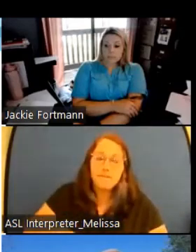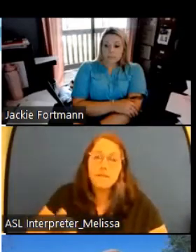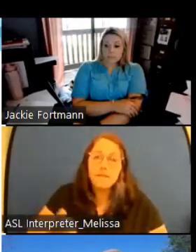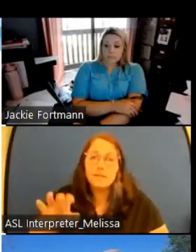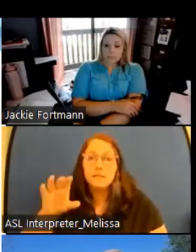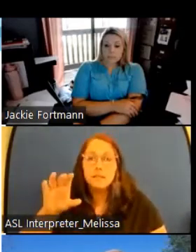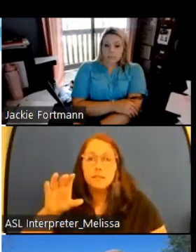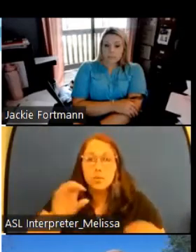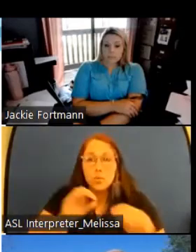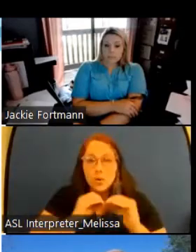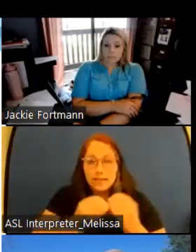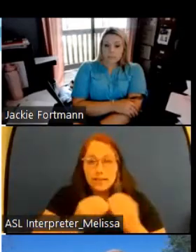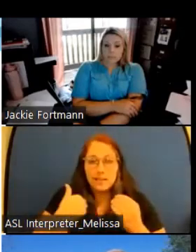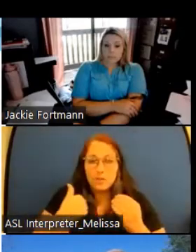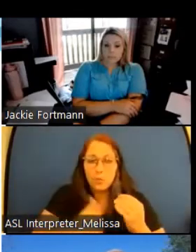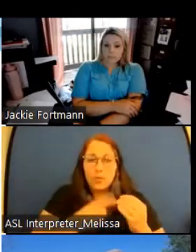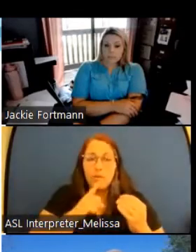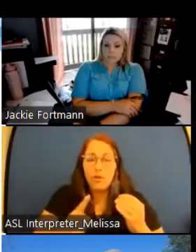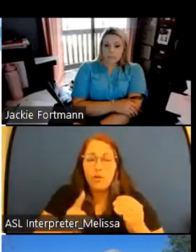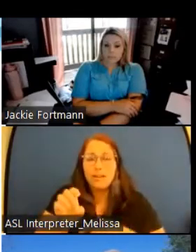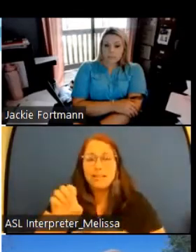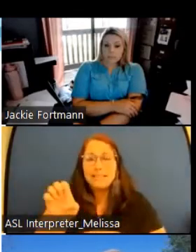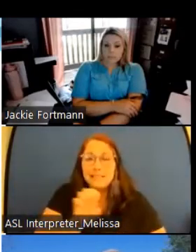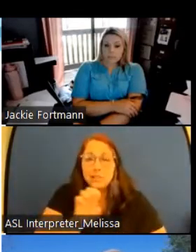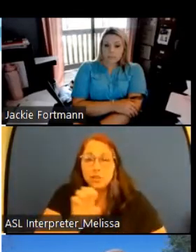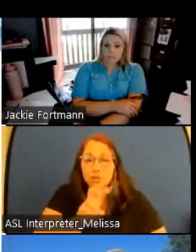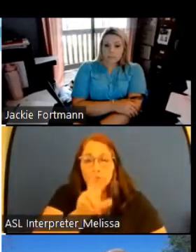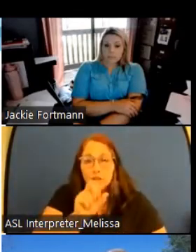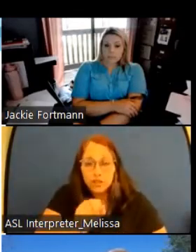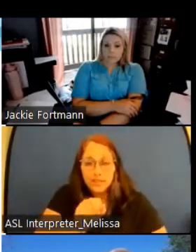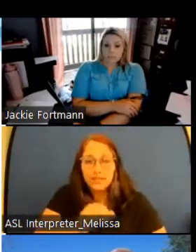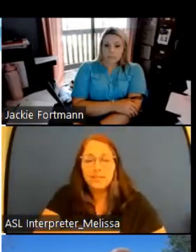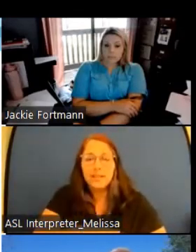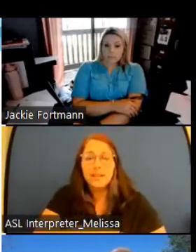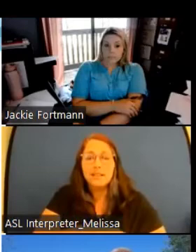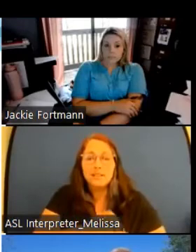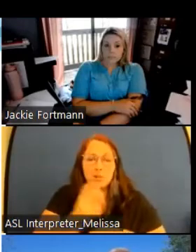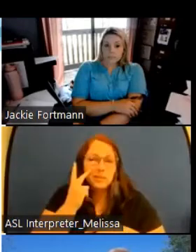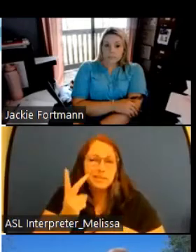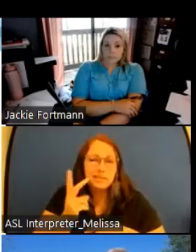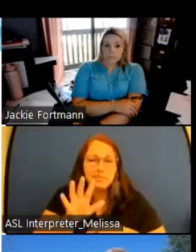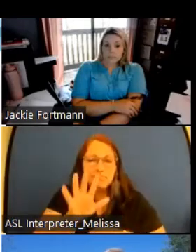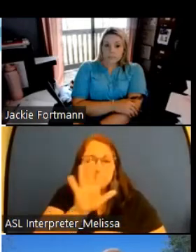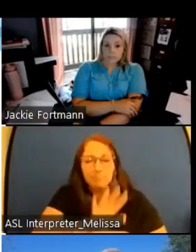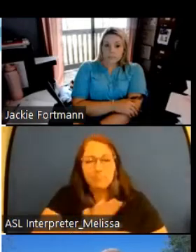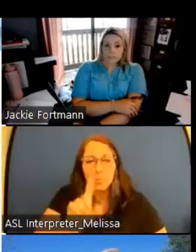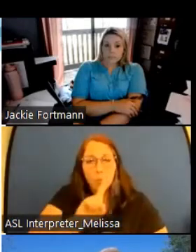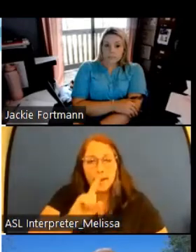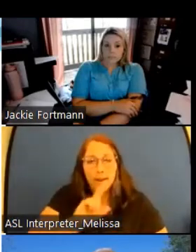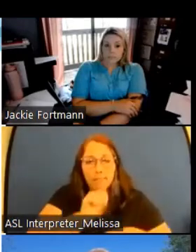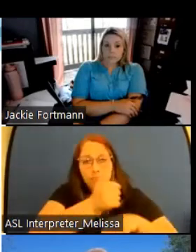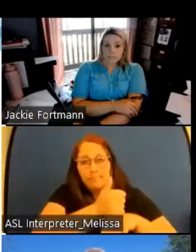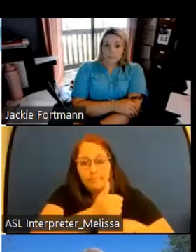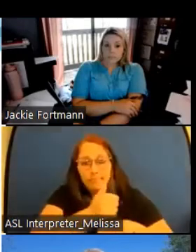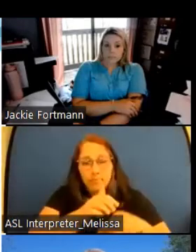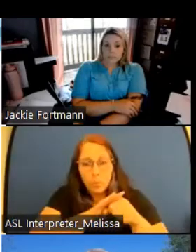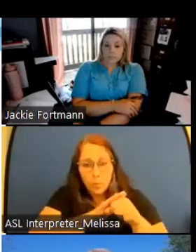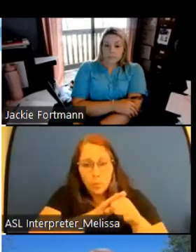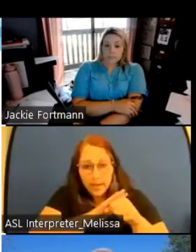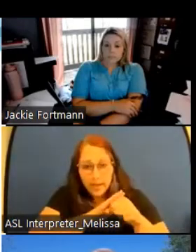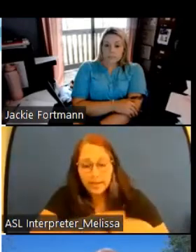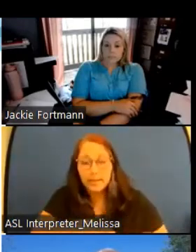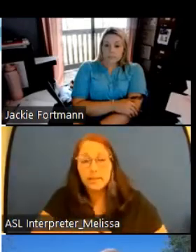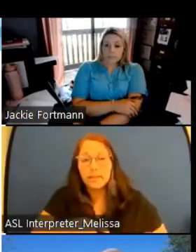Middle Peninsula region of Eastern Virginia. So just wanted you all to have a geographical scope there, or idea context. We're formed